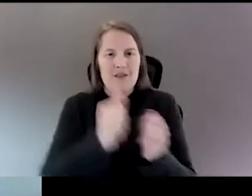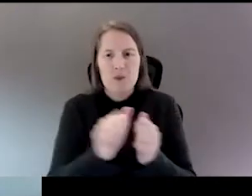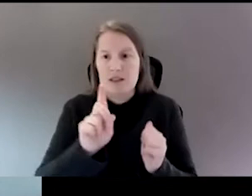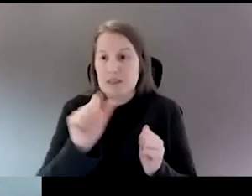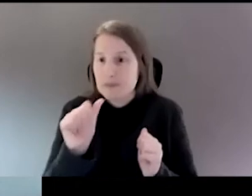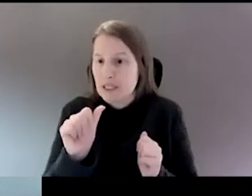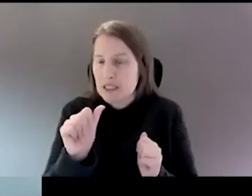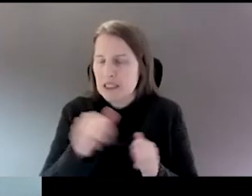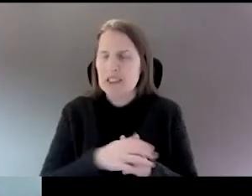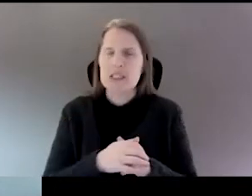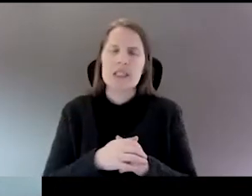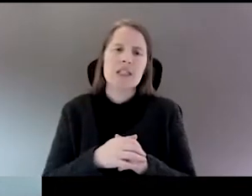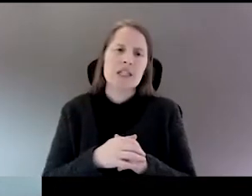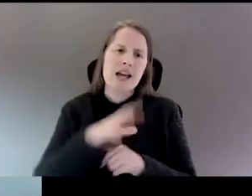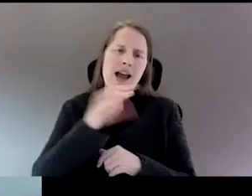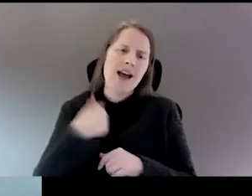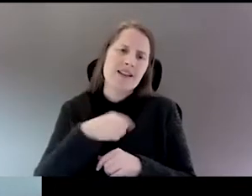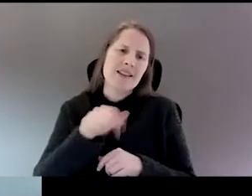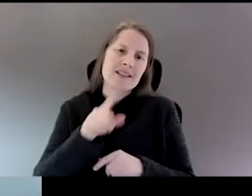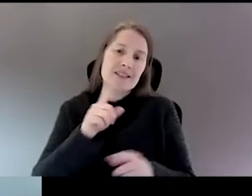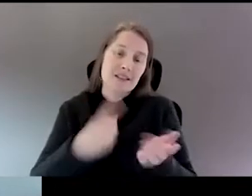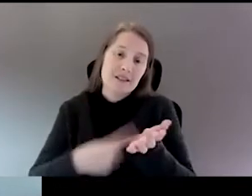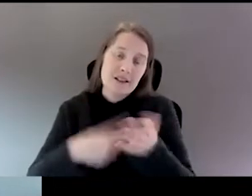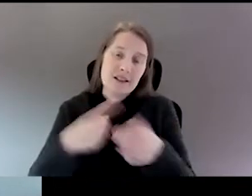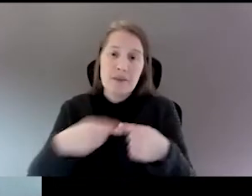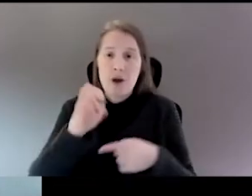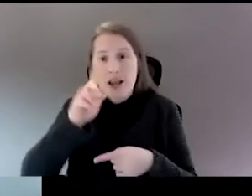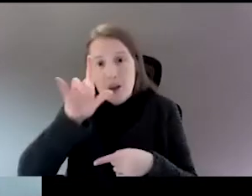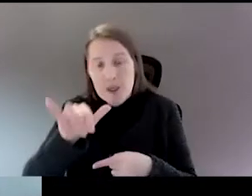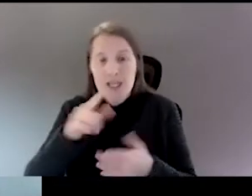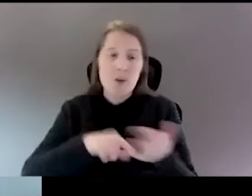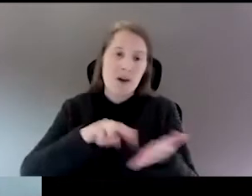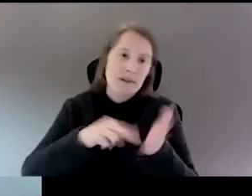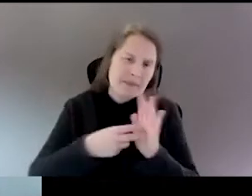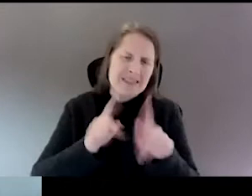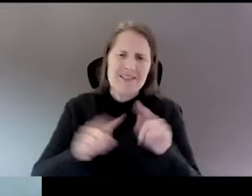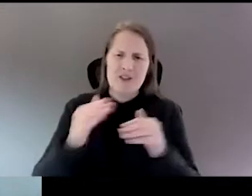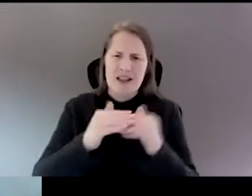is a discussion about equity and what it means and all the different layers, I also thought about